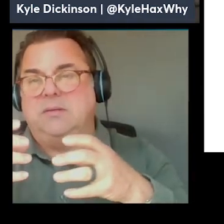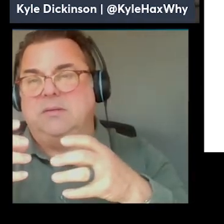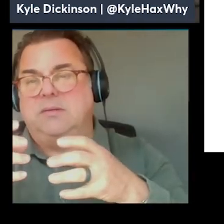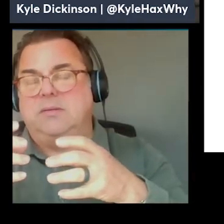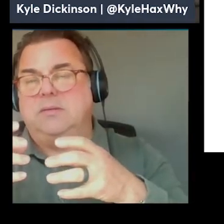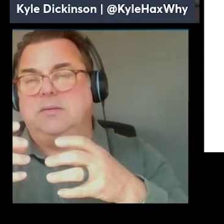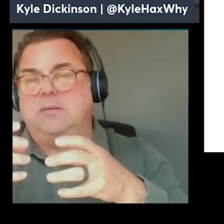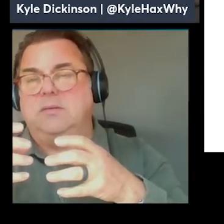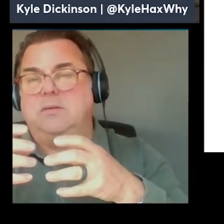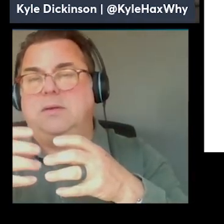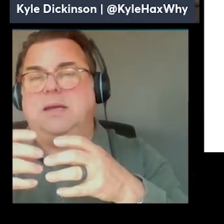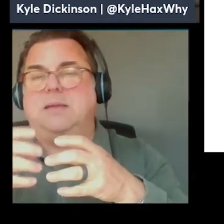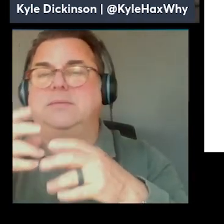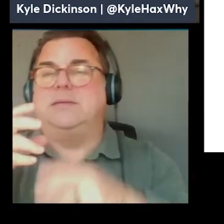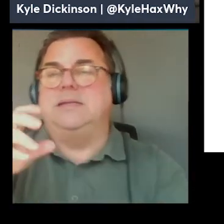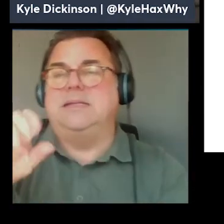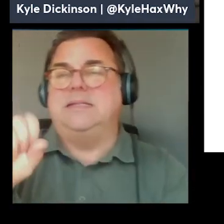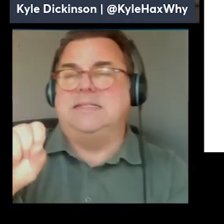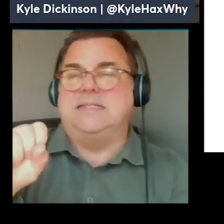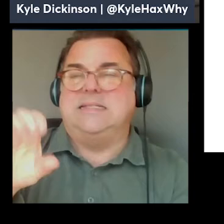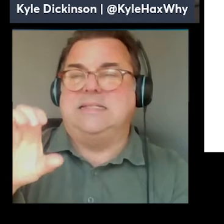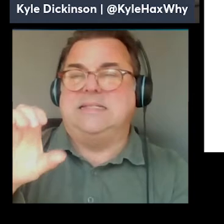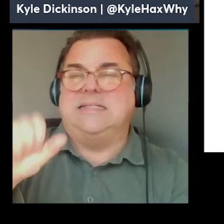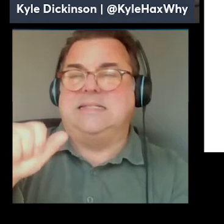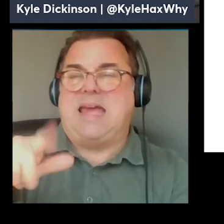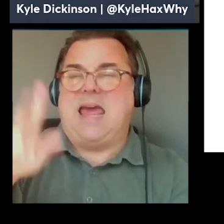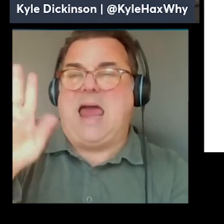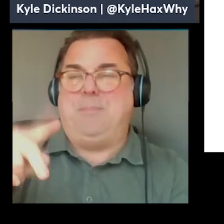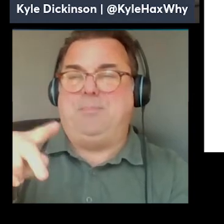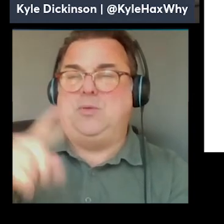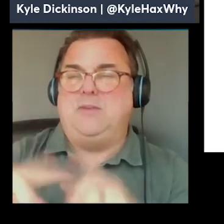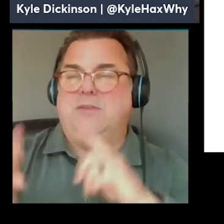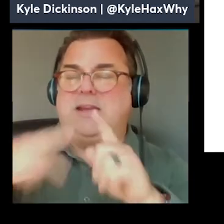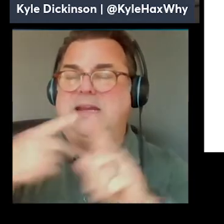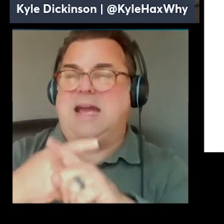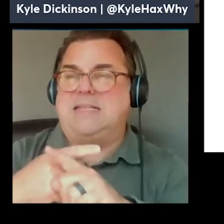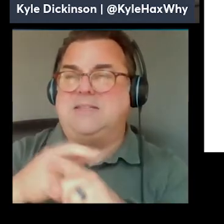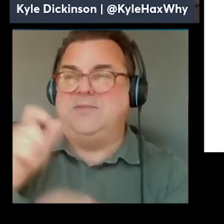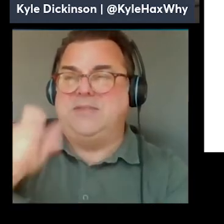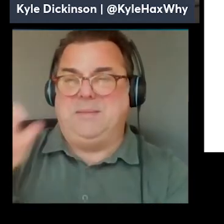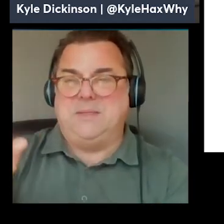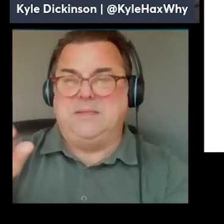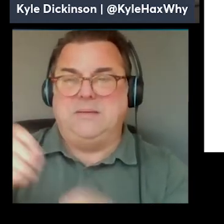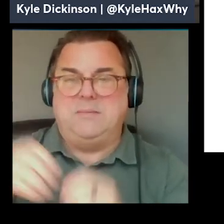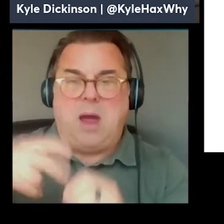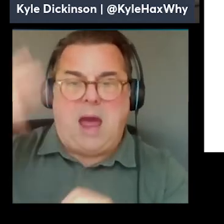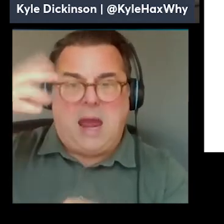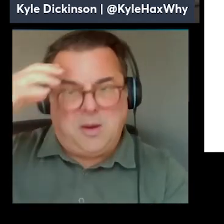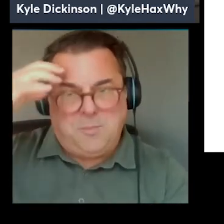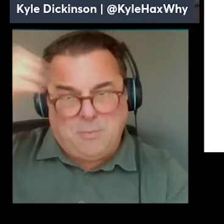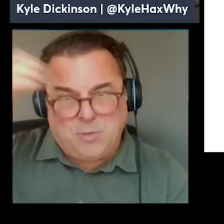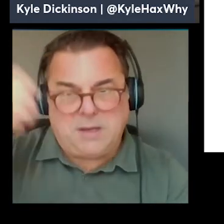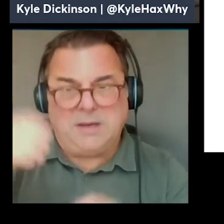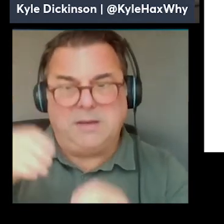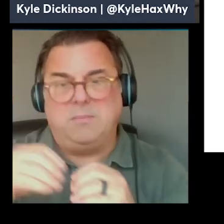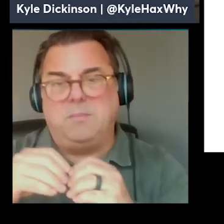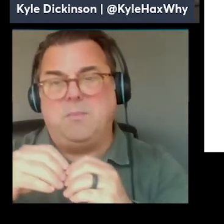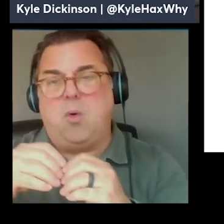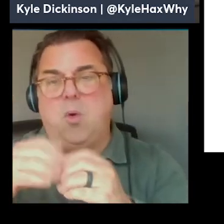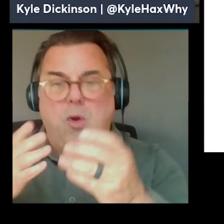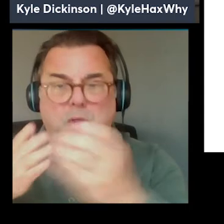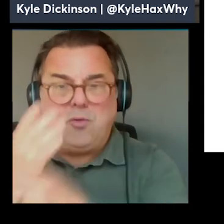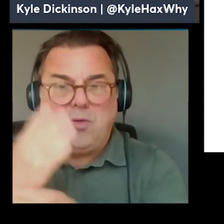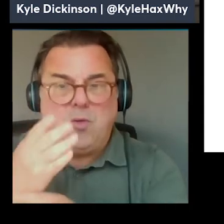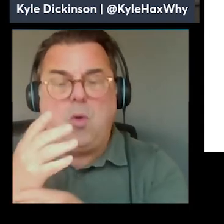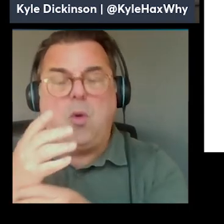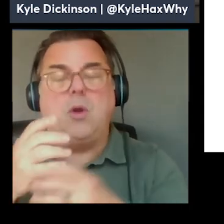up to different EC2 instance types and get higher memory, higher CPU, higher throughput, or you can scale out and